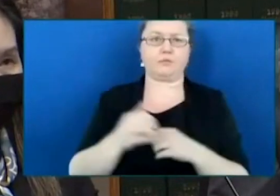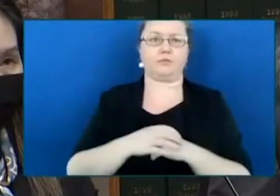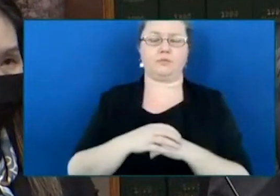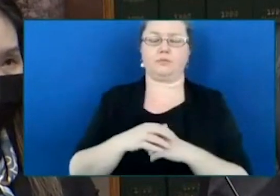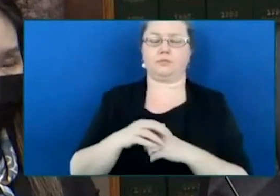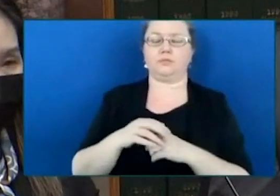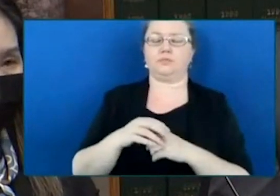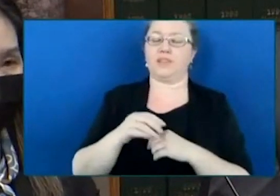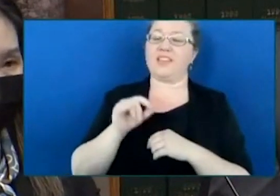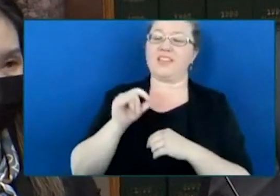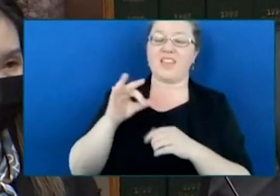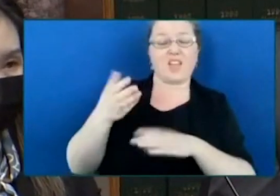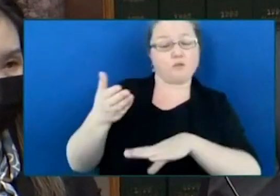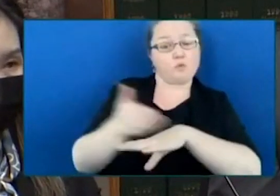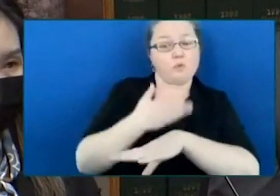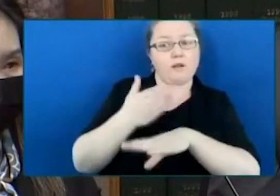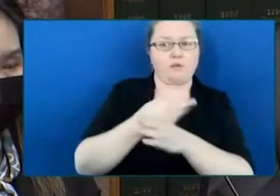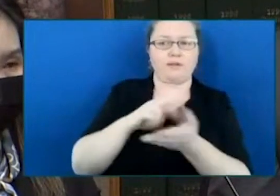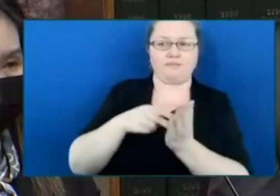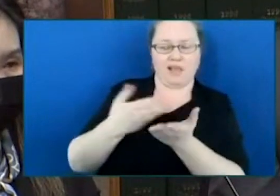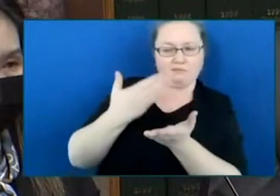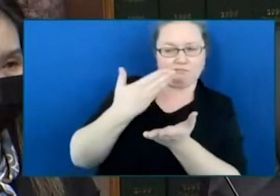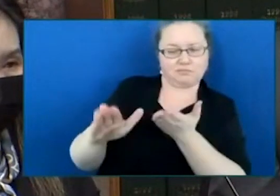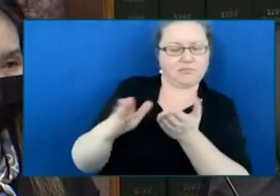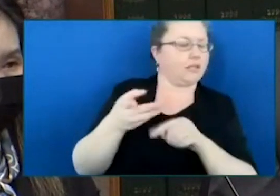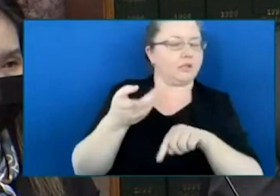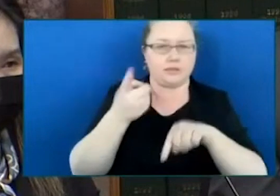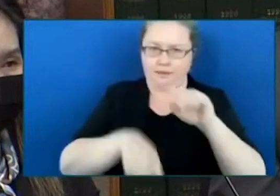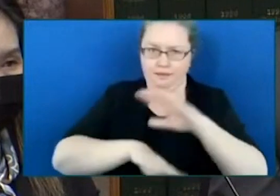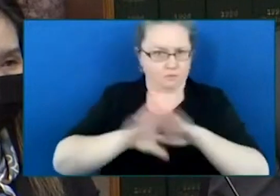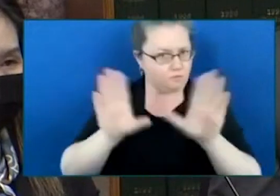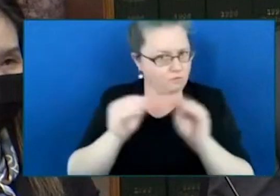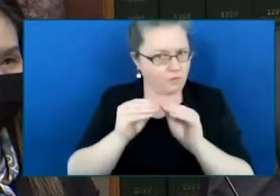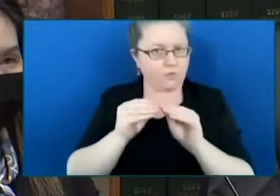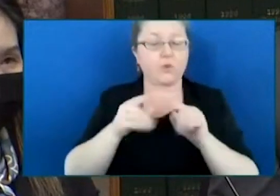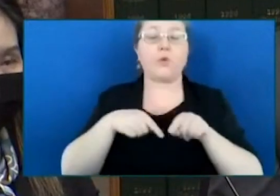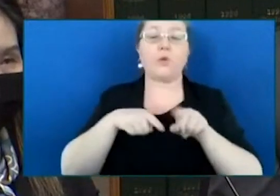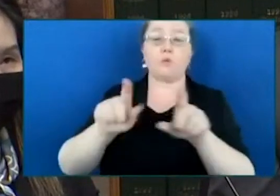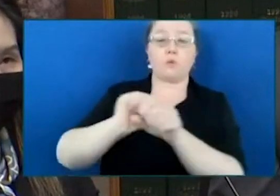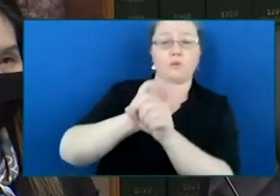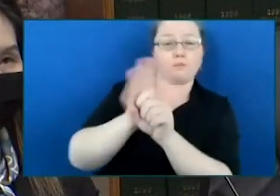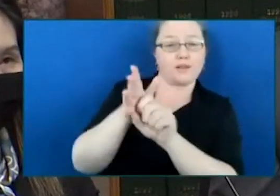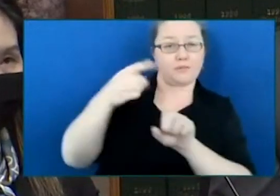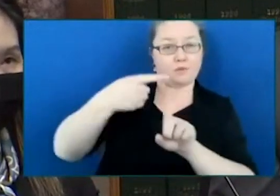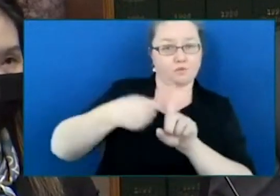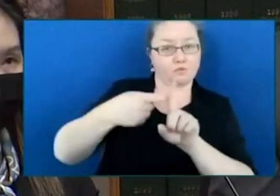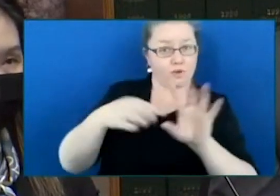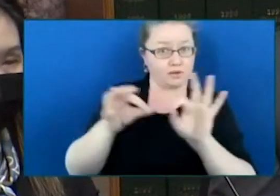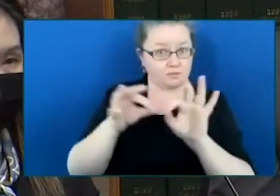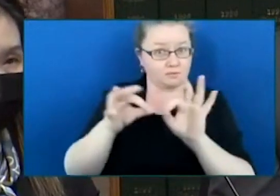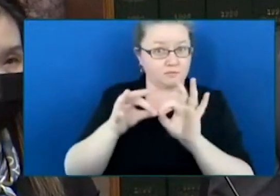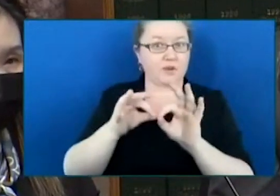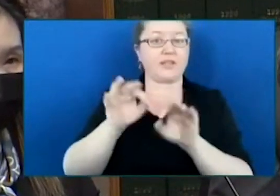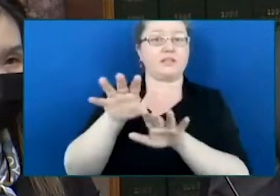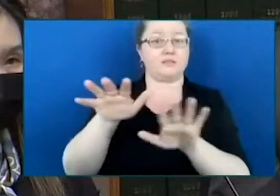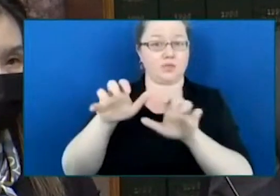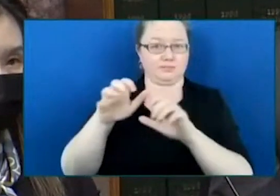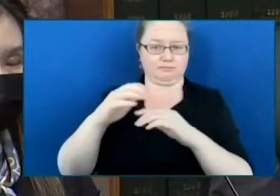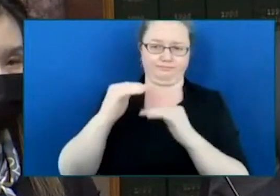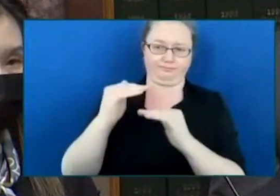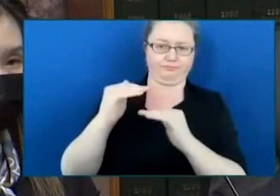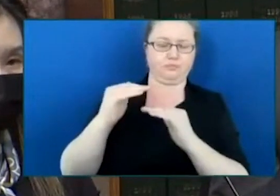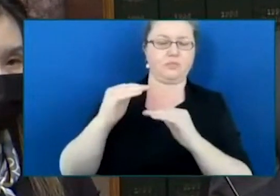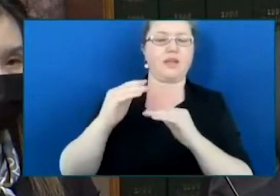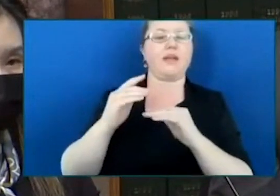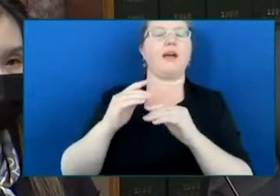and we've cracked down on speculation. During the pandemic, we froze rents and then capped them permanently. More than